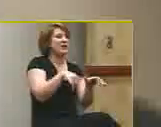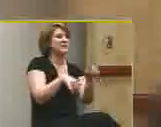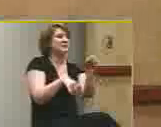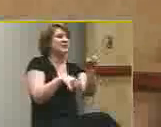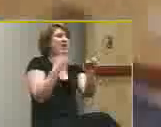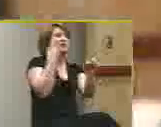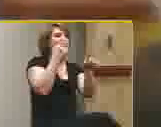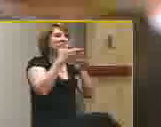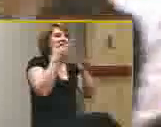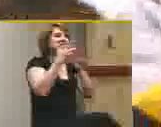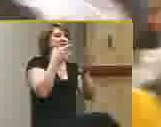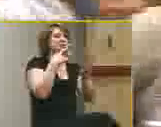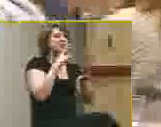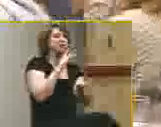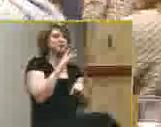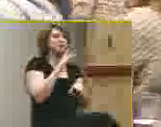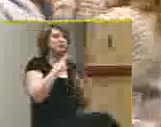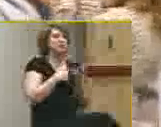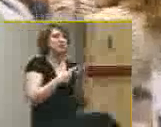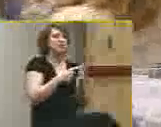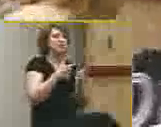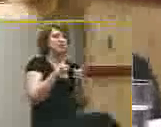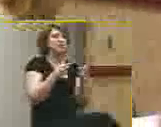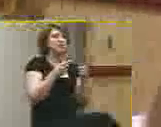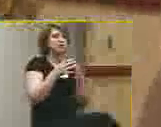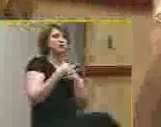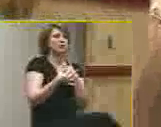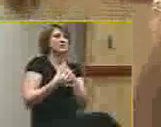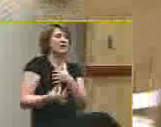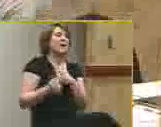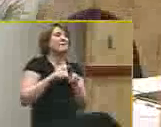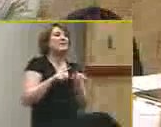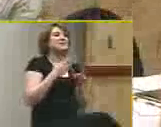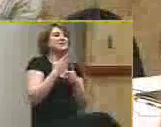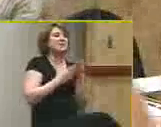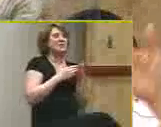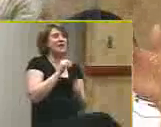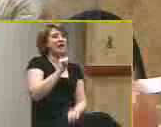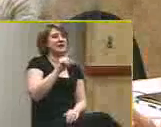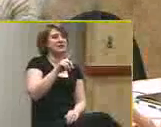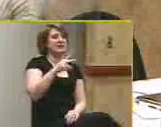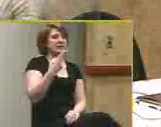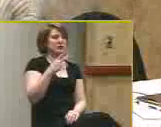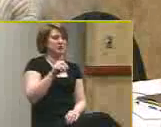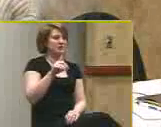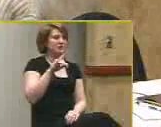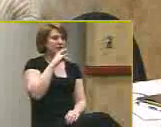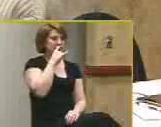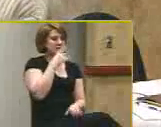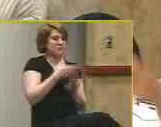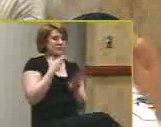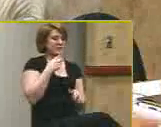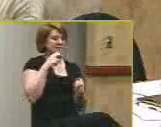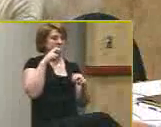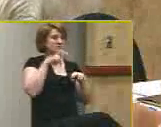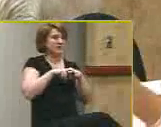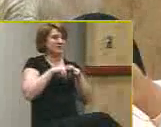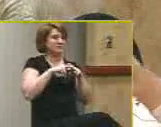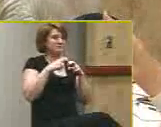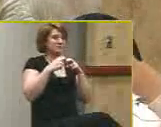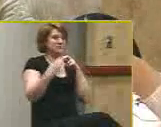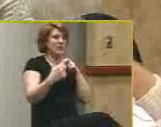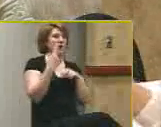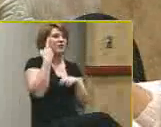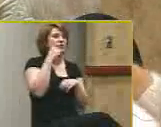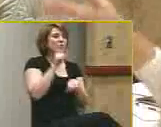talked about controlled choices, which is really a good one. Some of the ADHD kids, before we actually sit and do seat work, sometimes we ask them to do